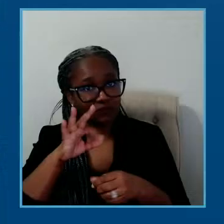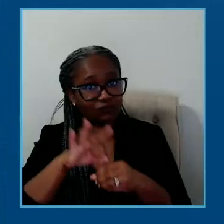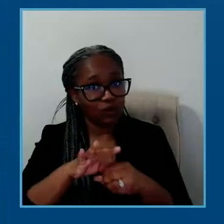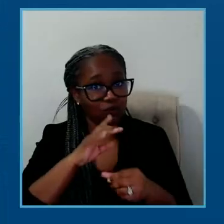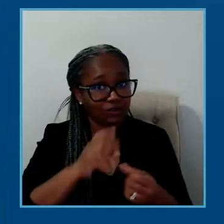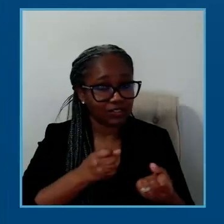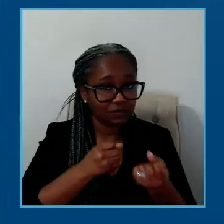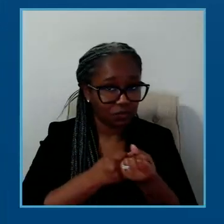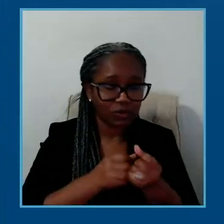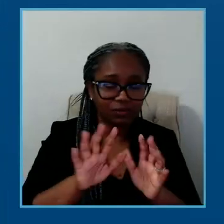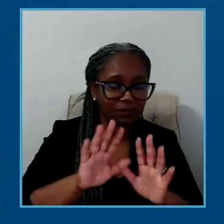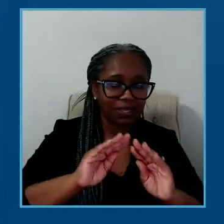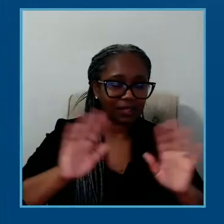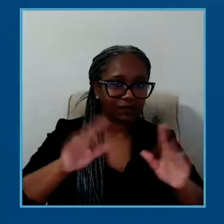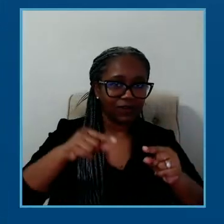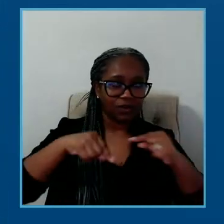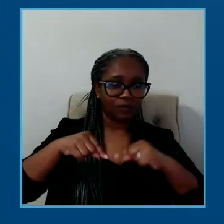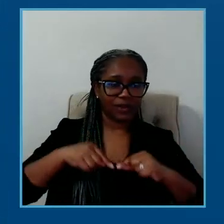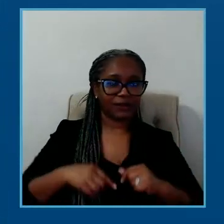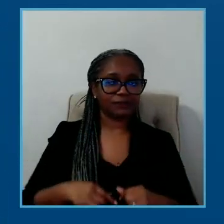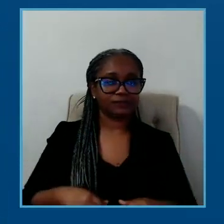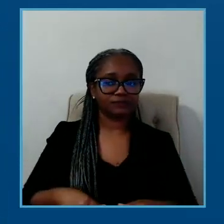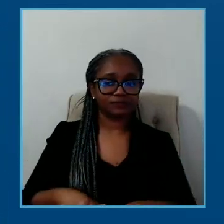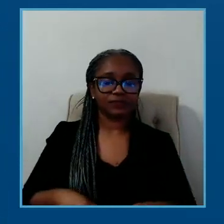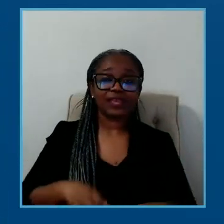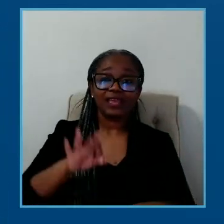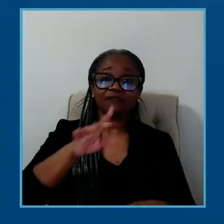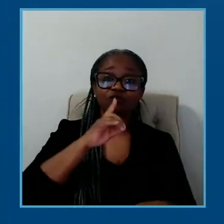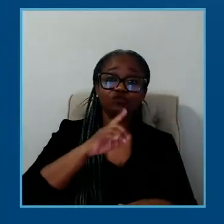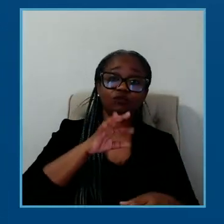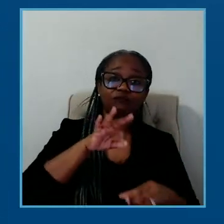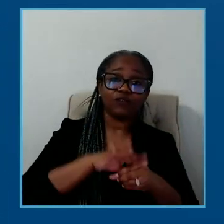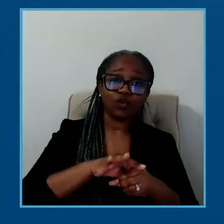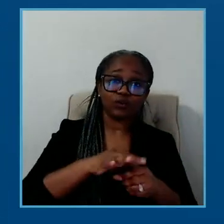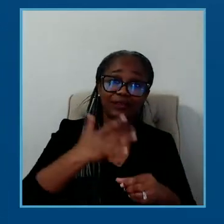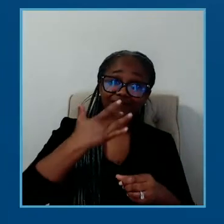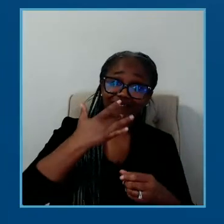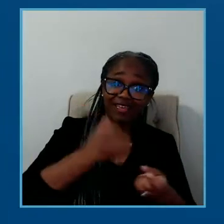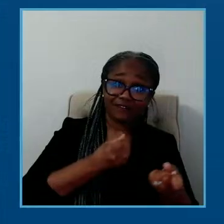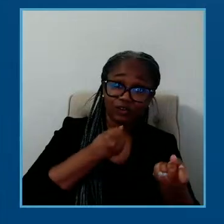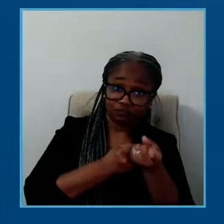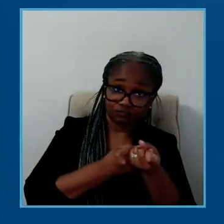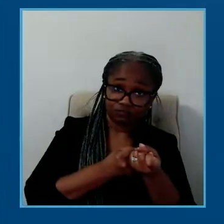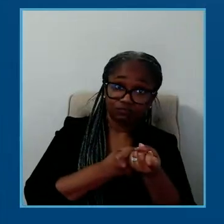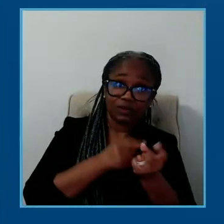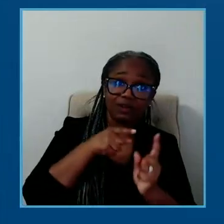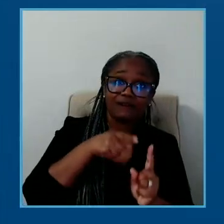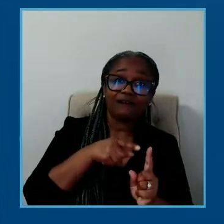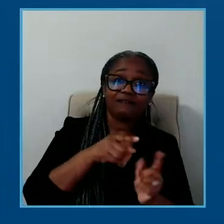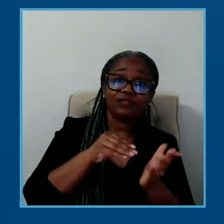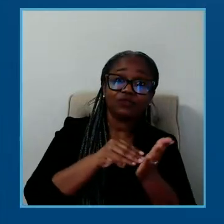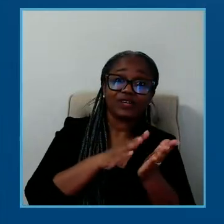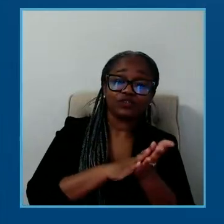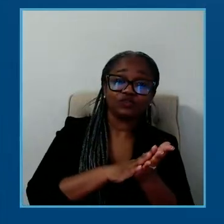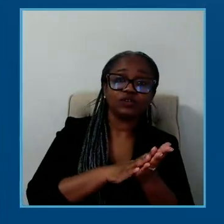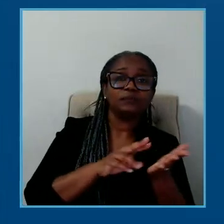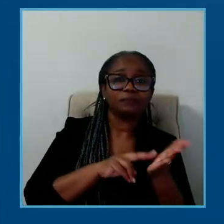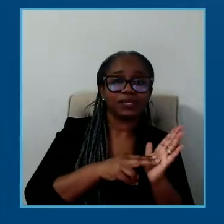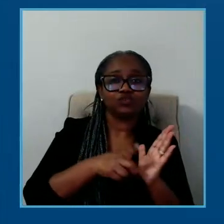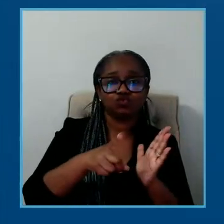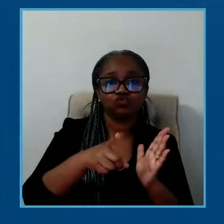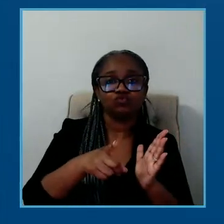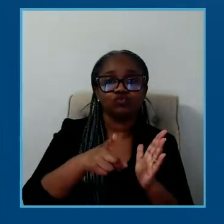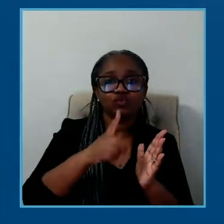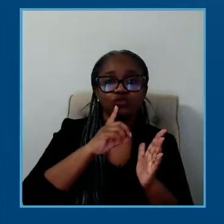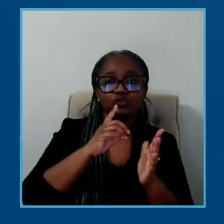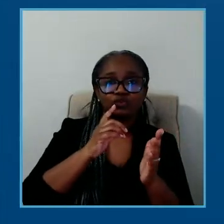more time, let me fix this a little bit, sorry. A vote in favor of the resolution means that you are voting in favor of supporting the new